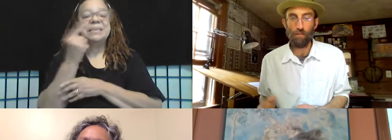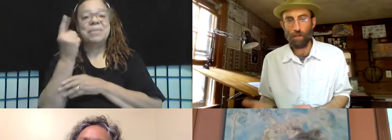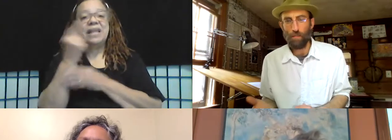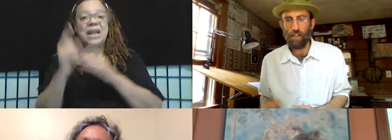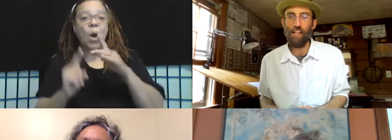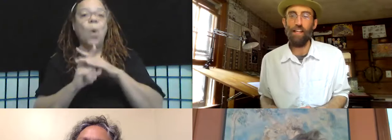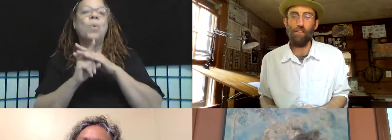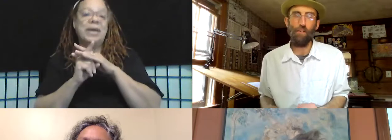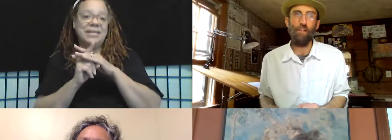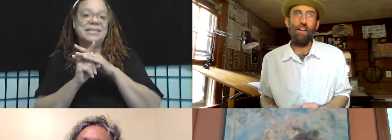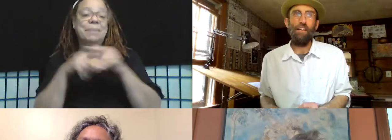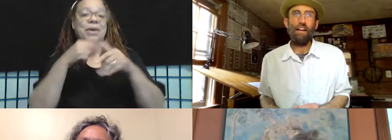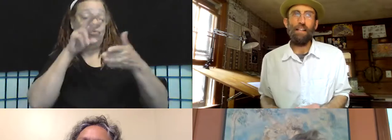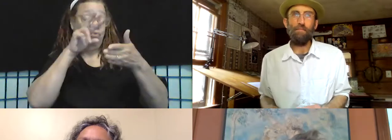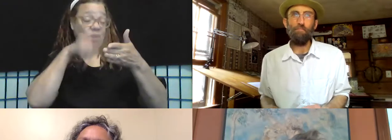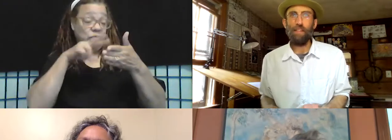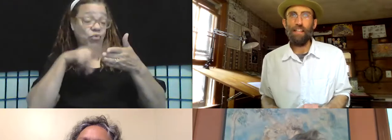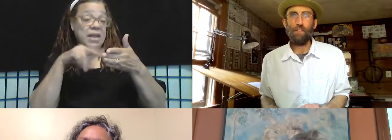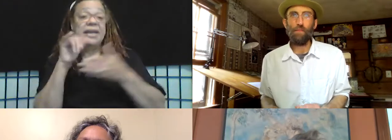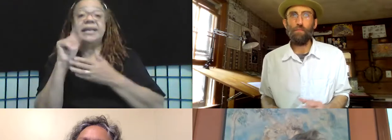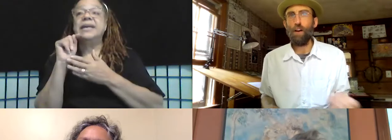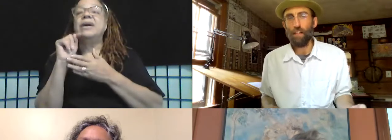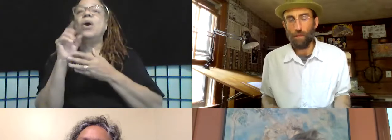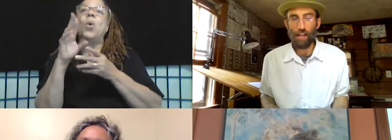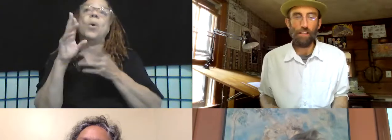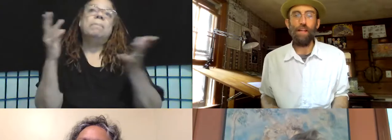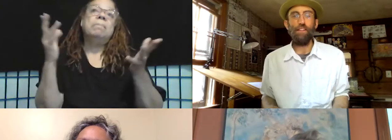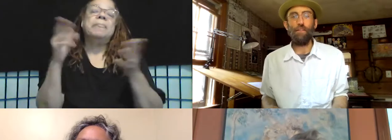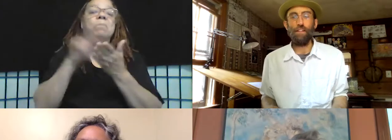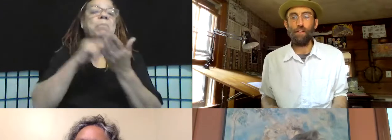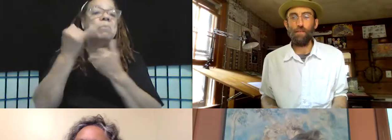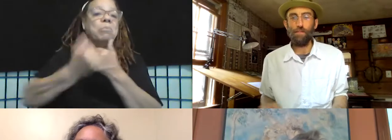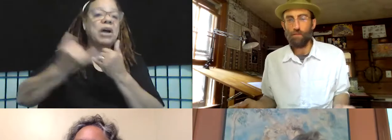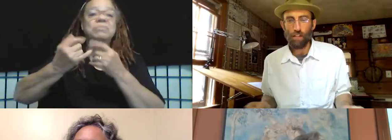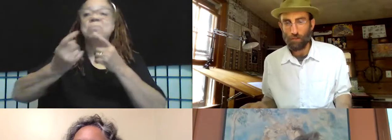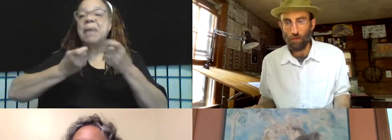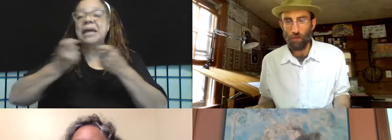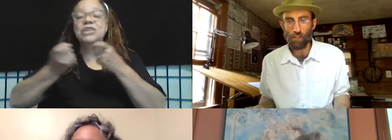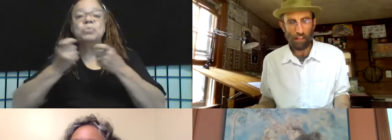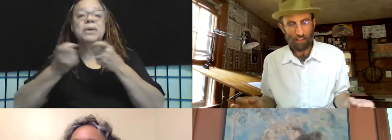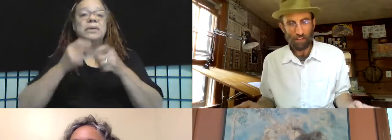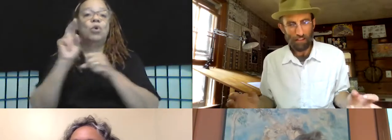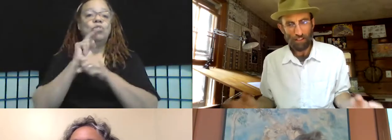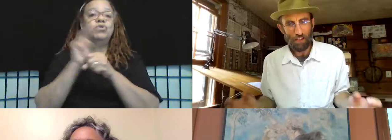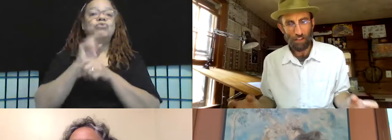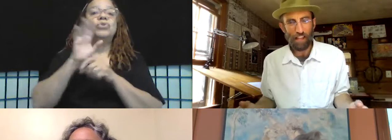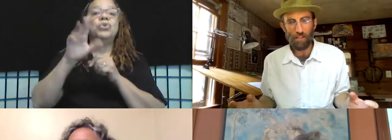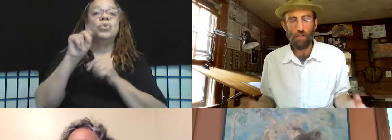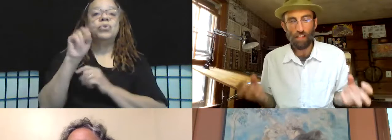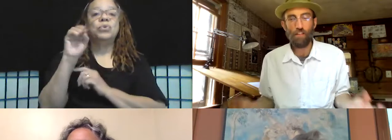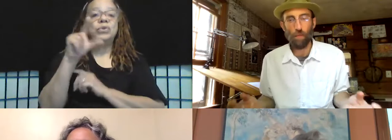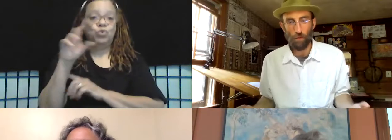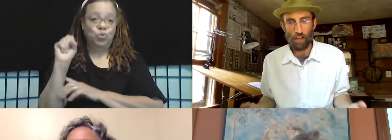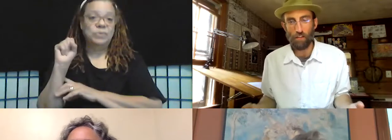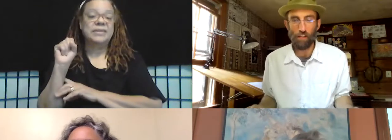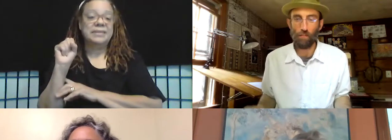in terms of readability, or in terms of project management, or in terms of using your tools. Like certain things, there's